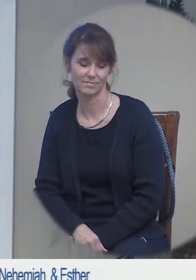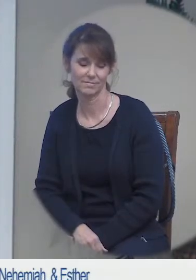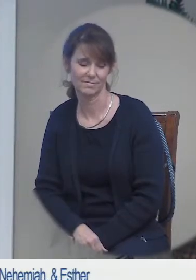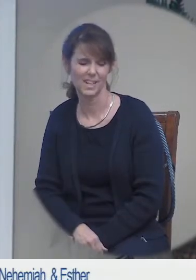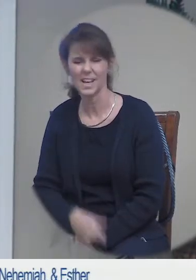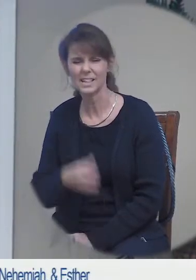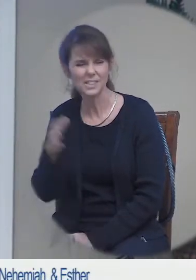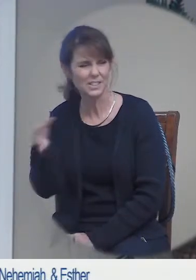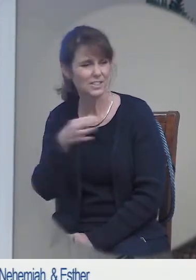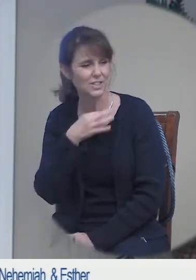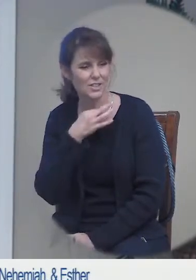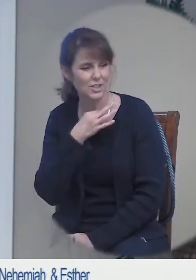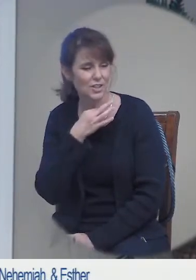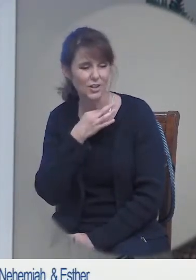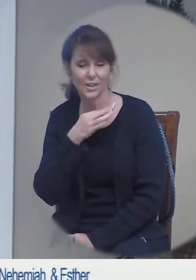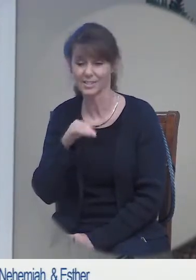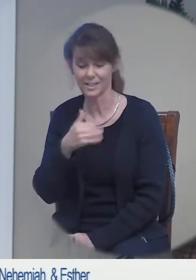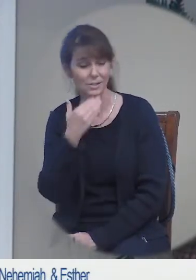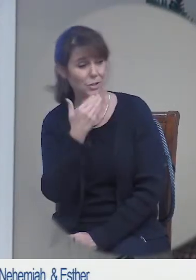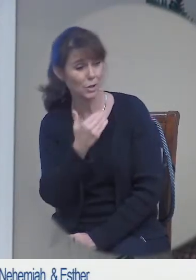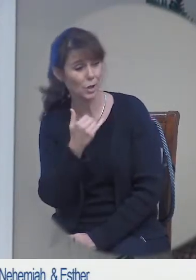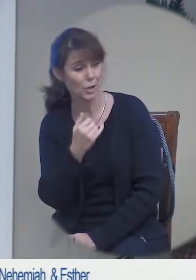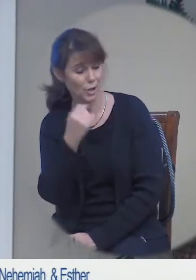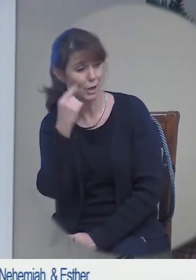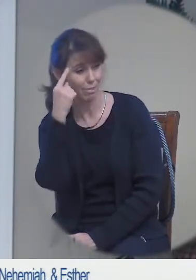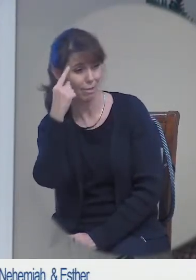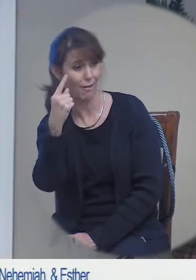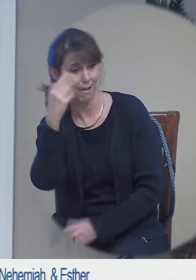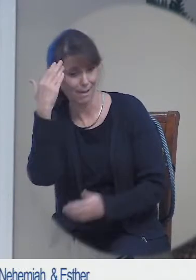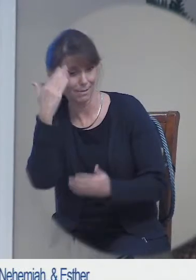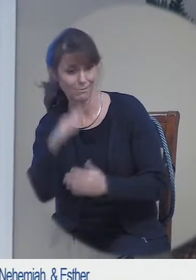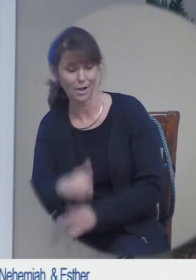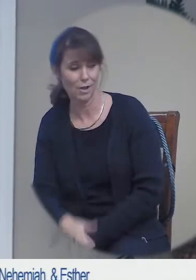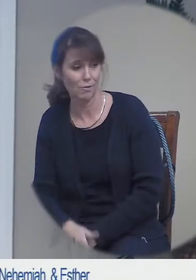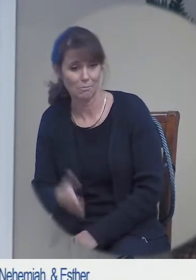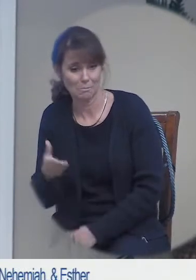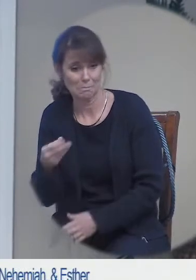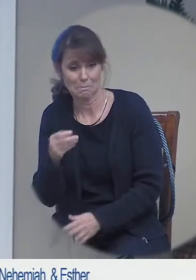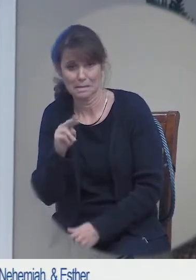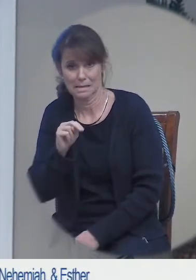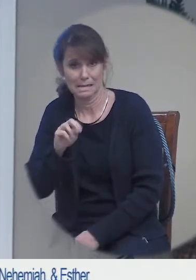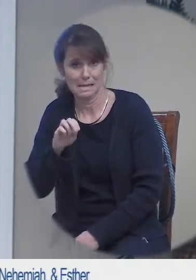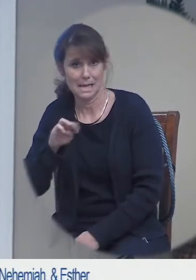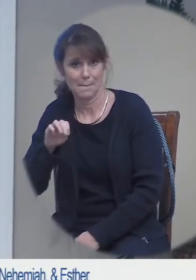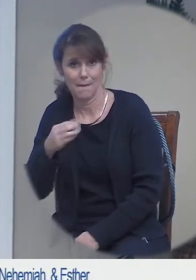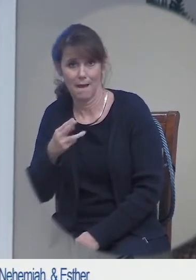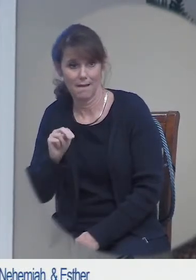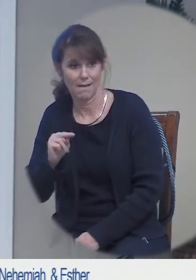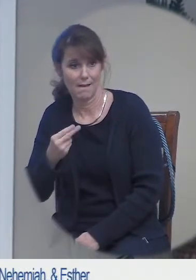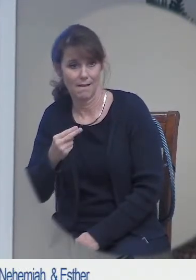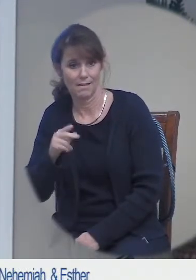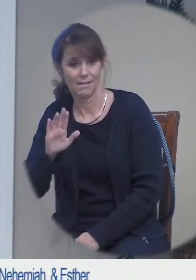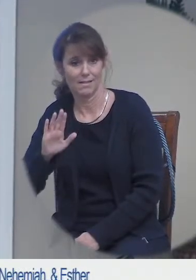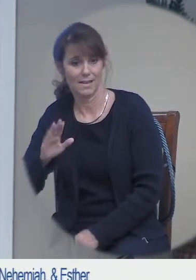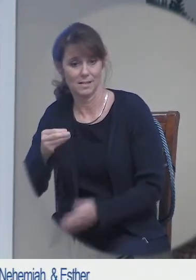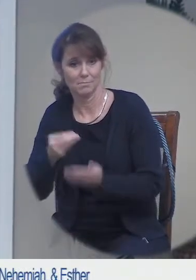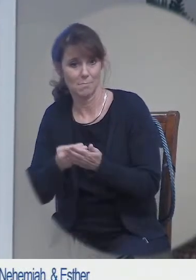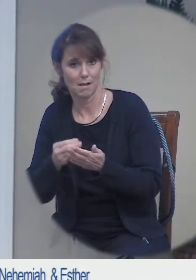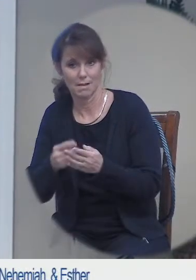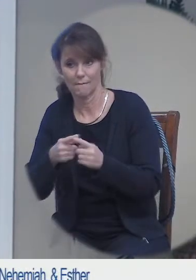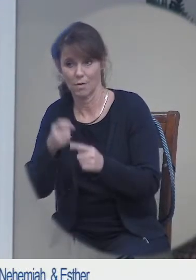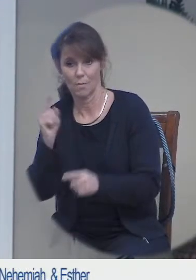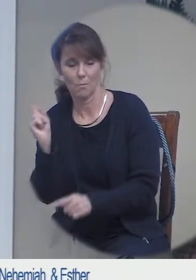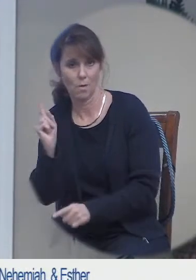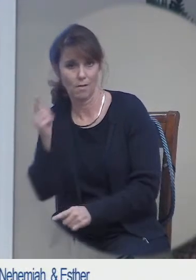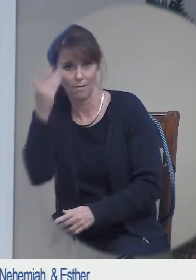No, but that's a good thought. I don't know where it came from, where he got his money that he could set this type of table. But he obviously had it